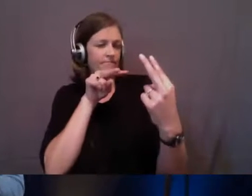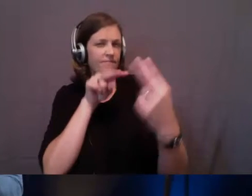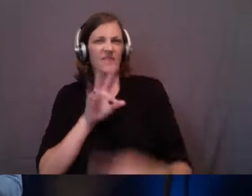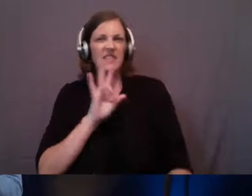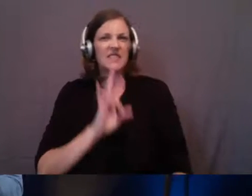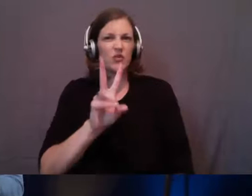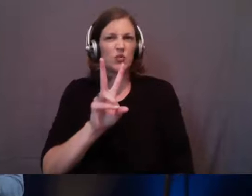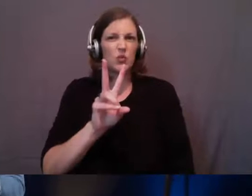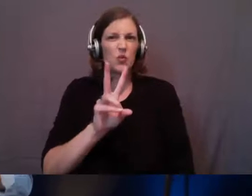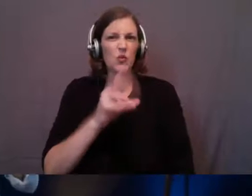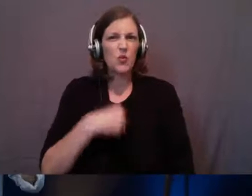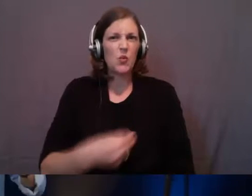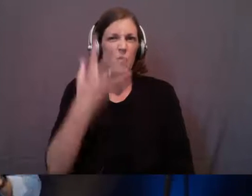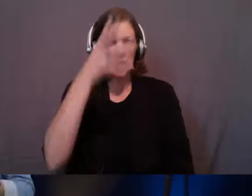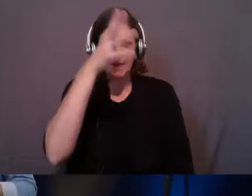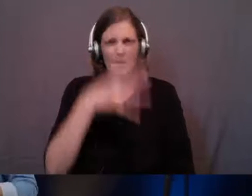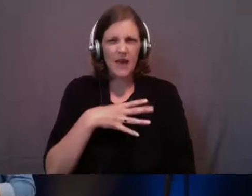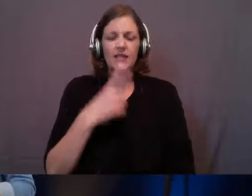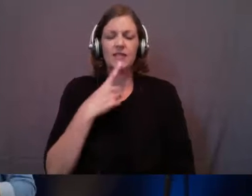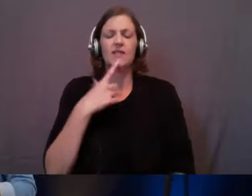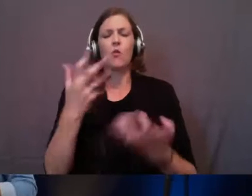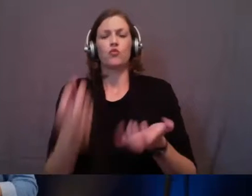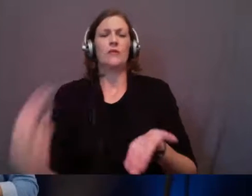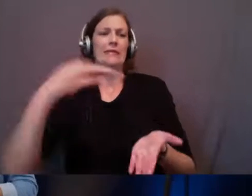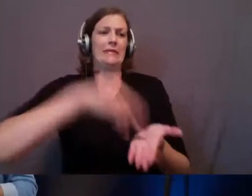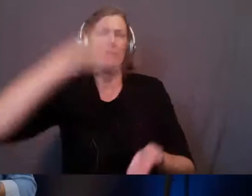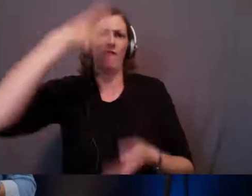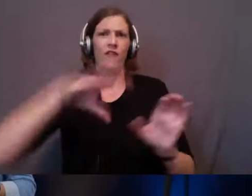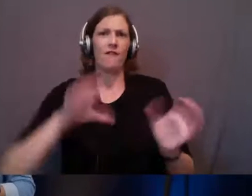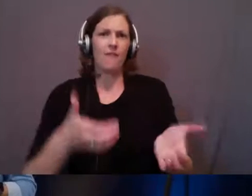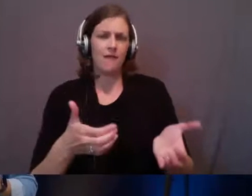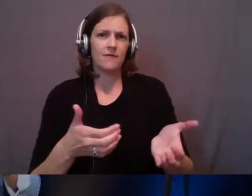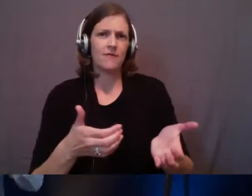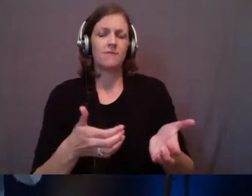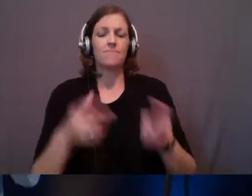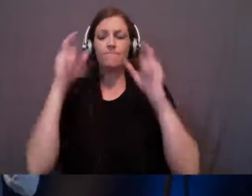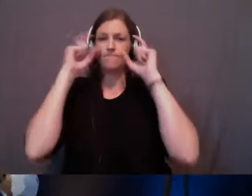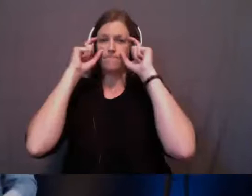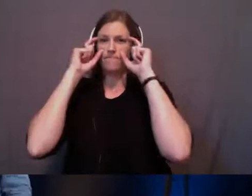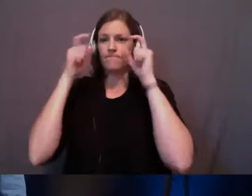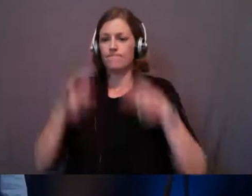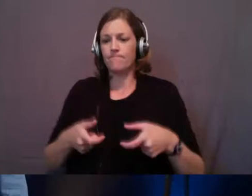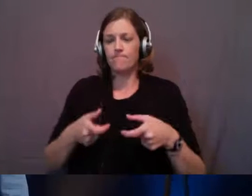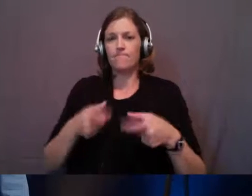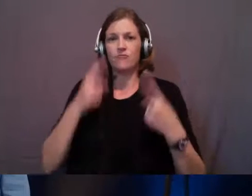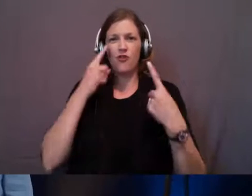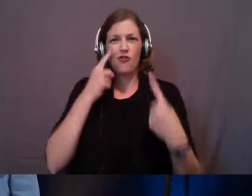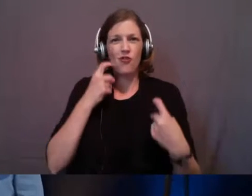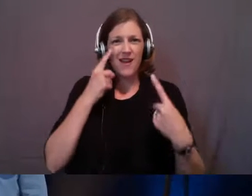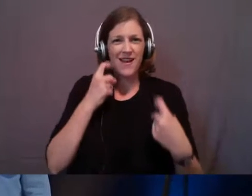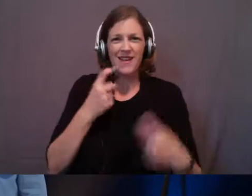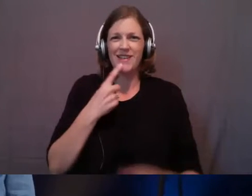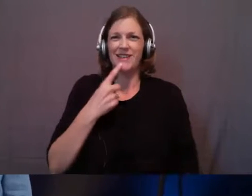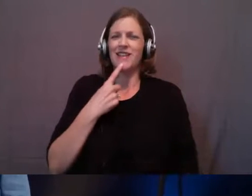72-year-old white man. He said, I want you to stay up here in front of the class. He took off his glasses and he began to cry. And he said,